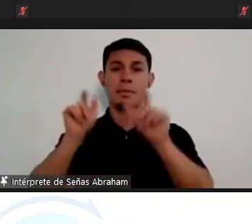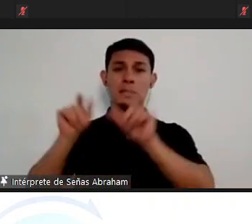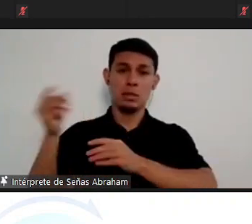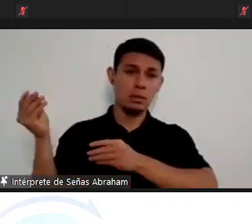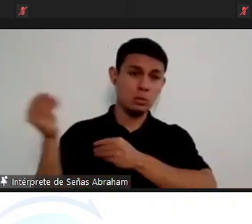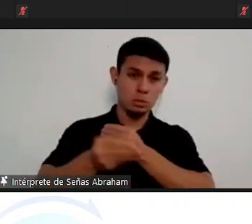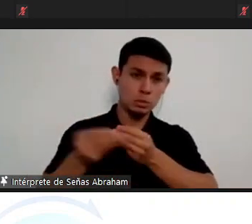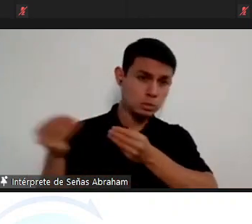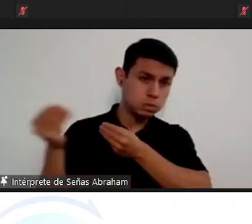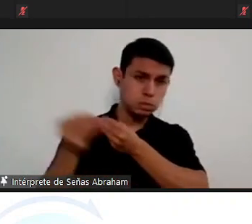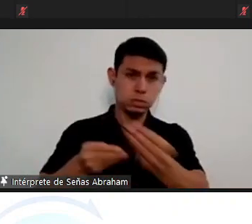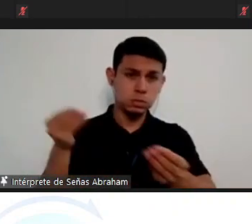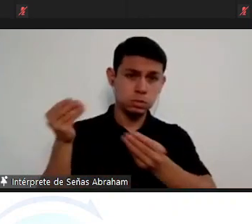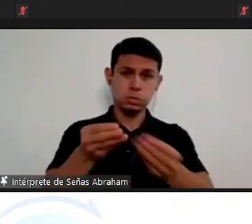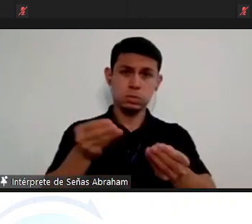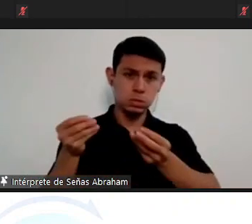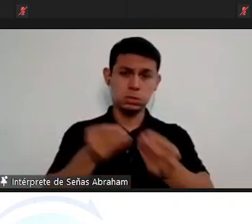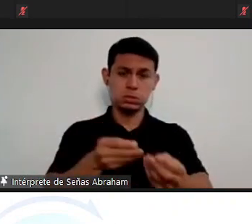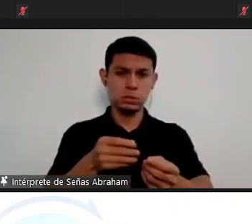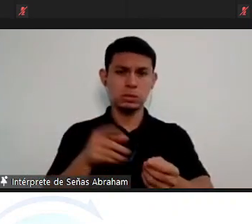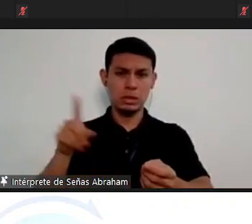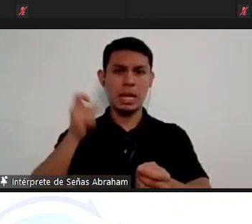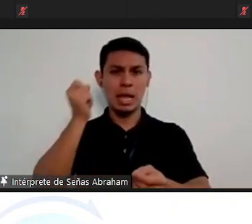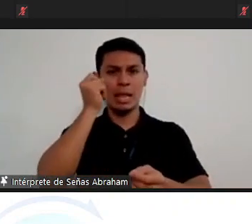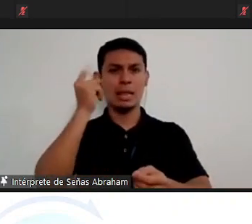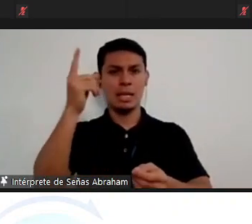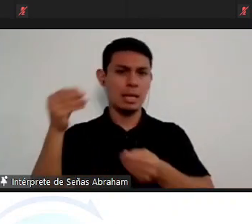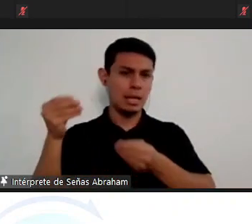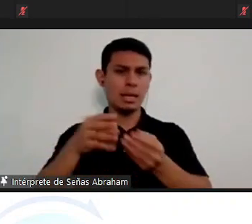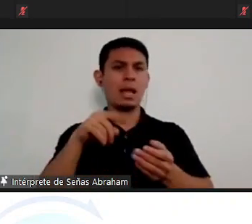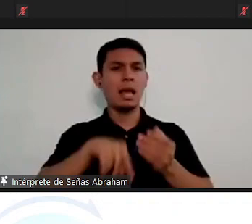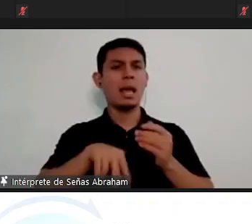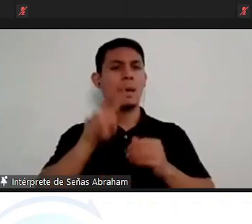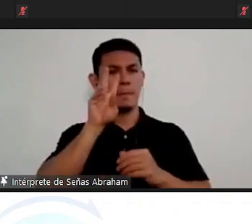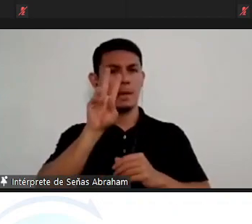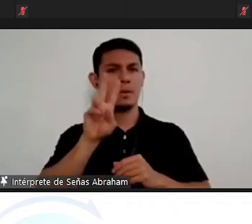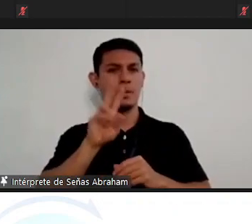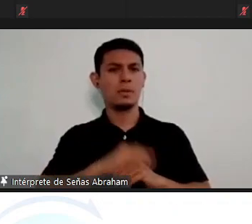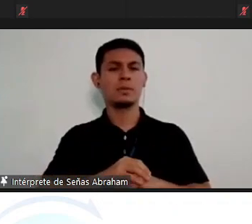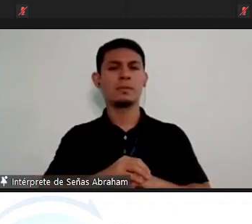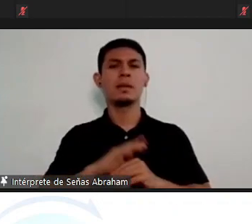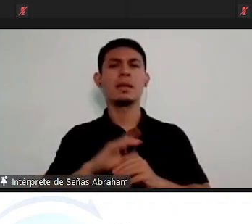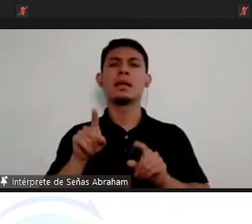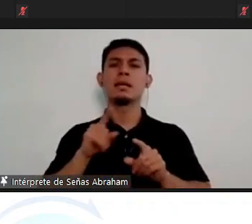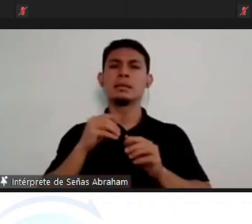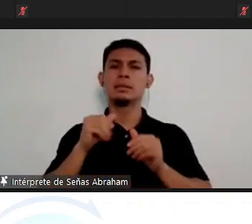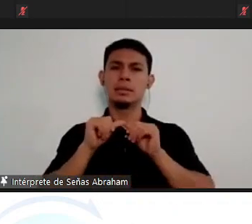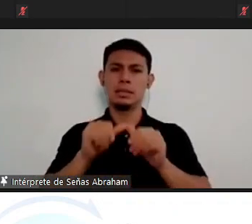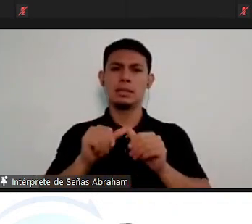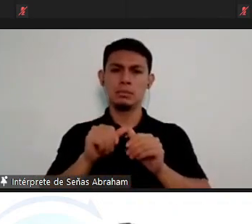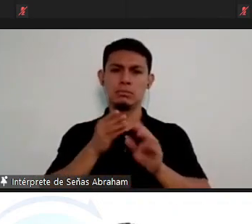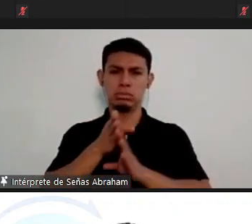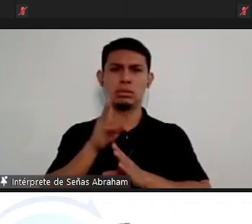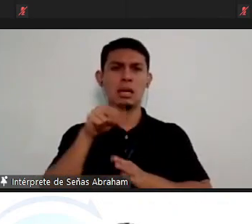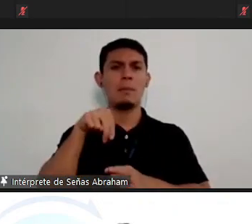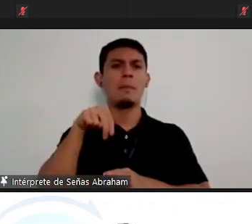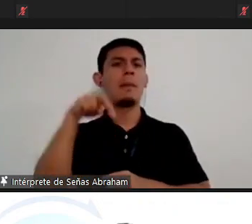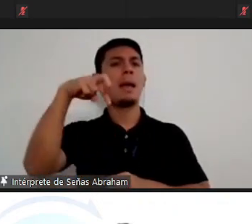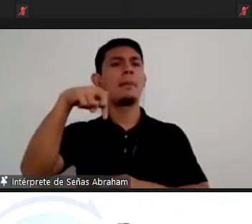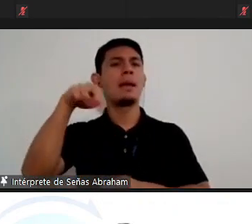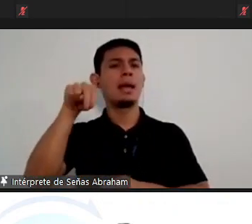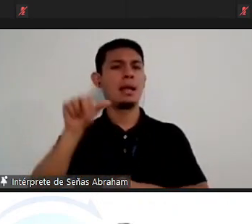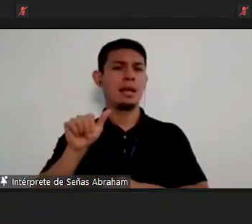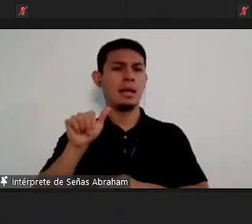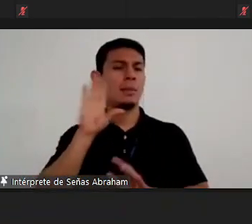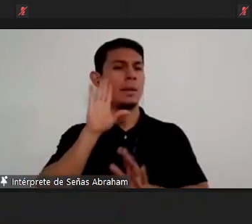dna we are working to put the bases out so the business uh understand what we are